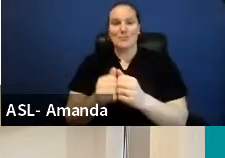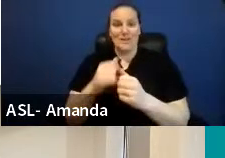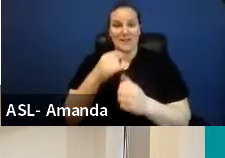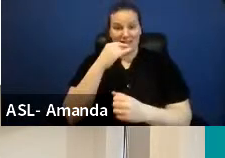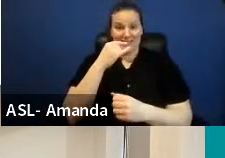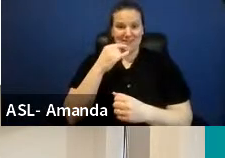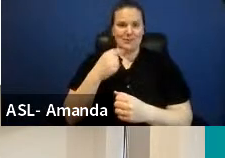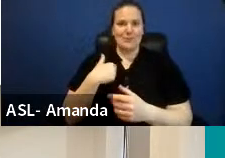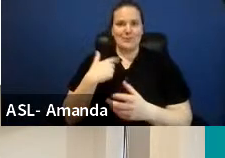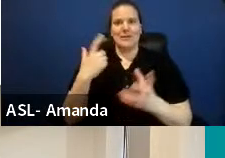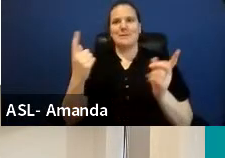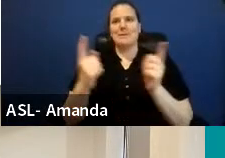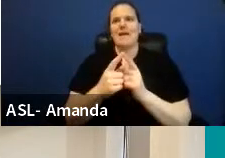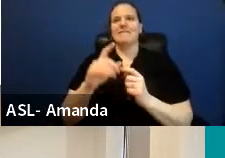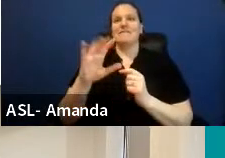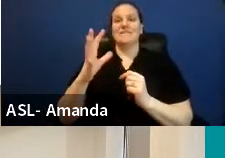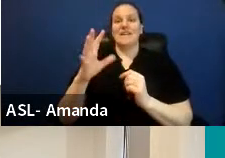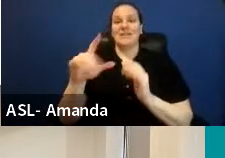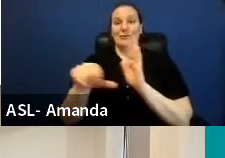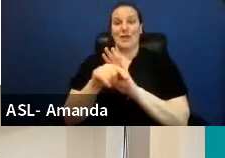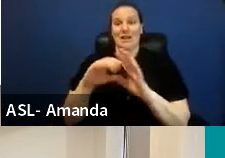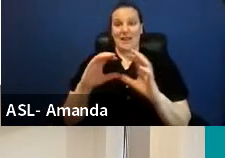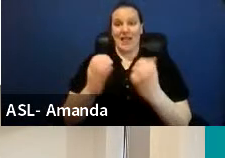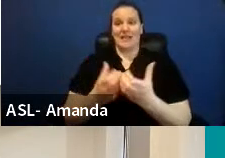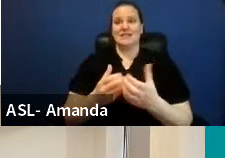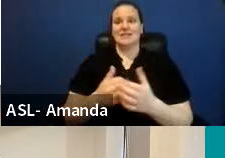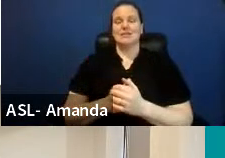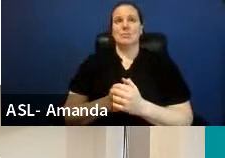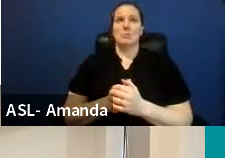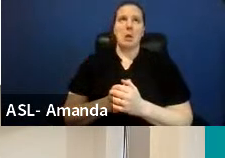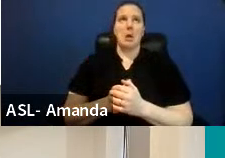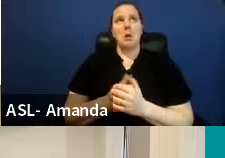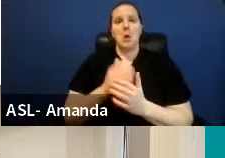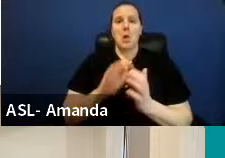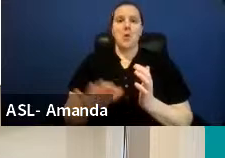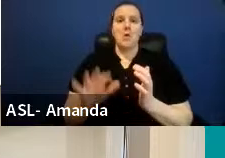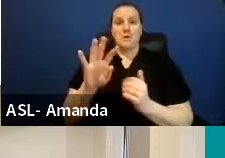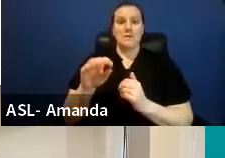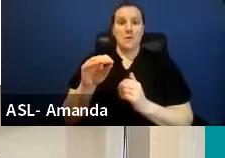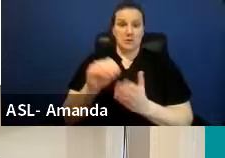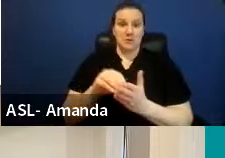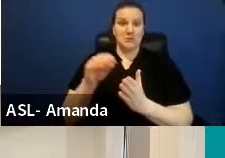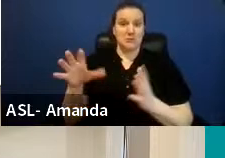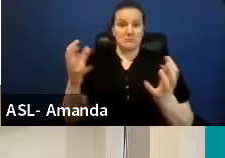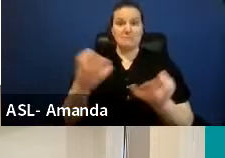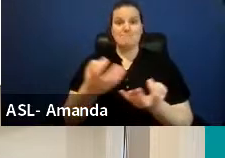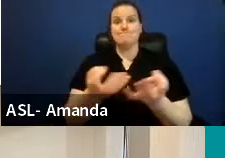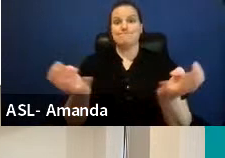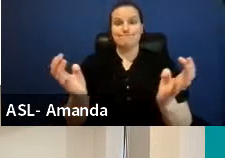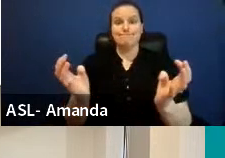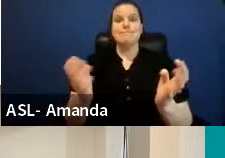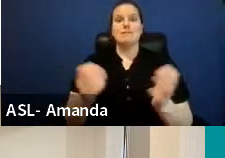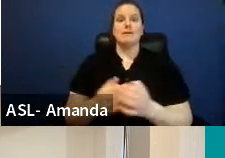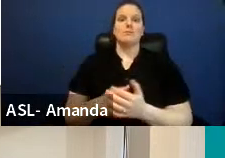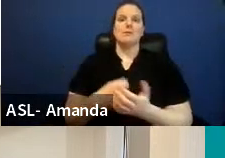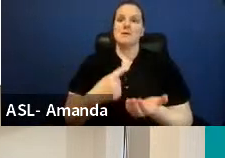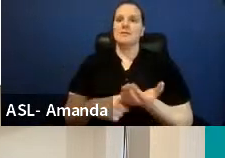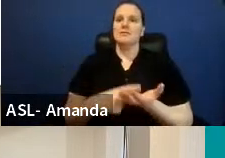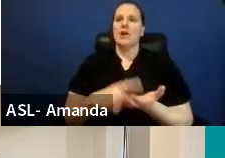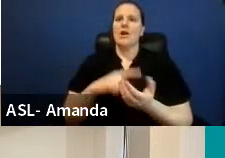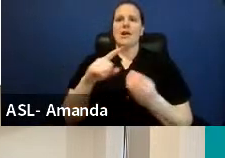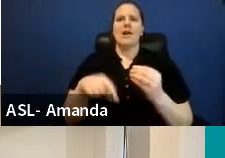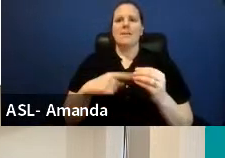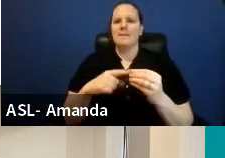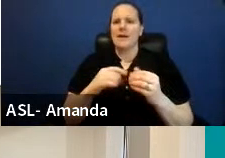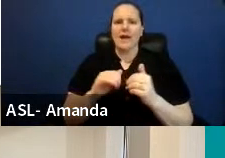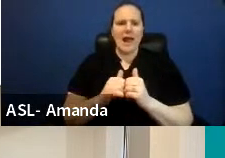with 2 5th grade classes with over 40 students, and talked about